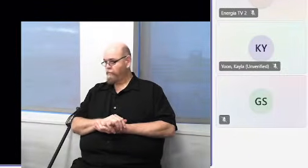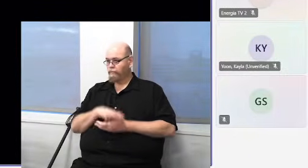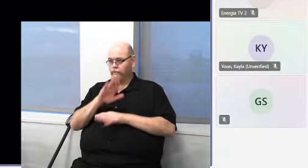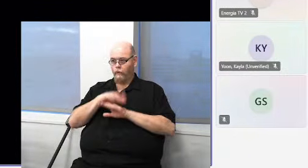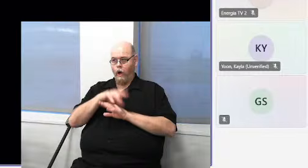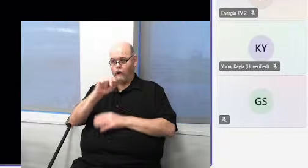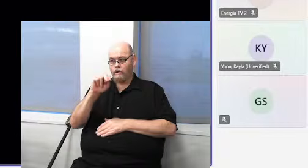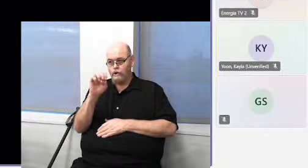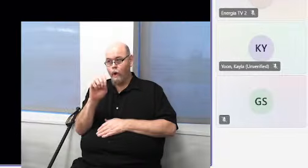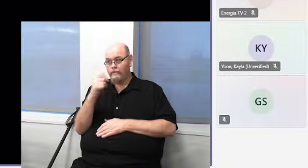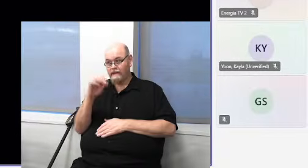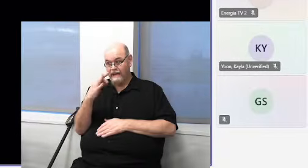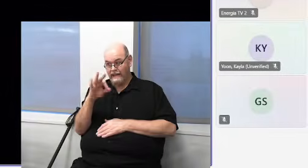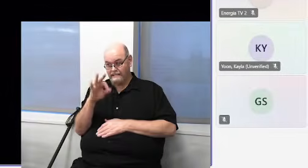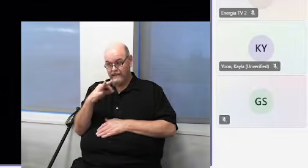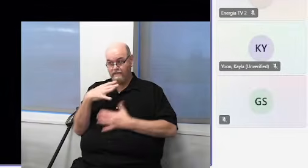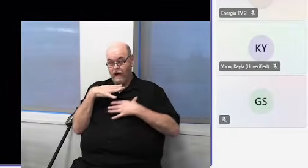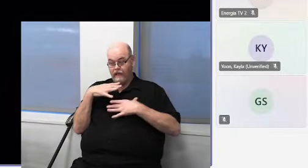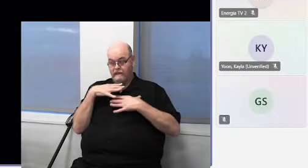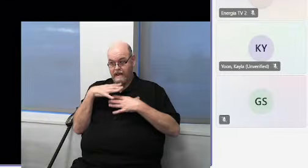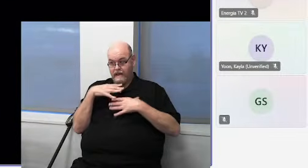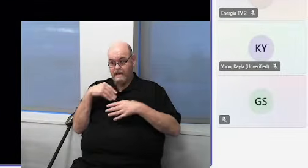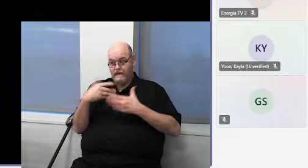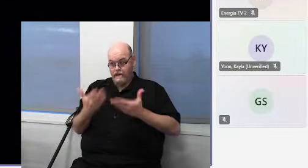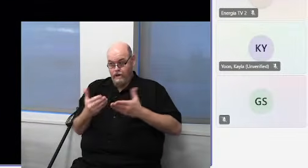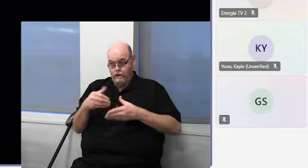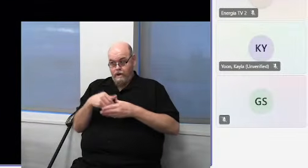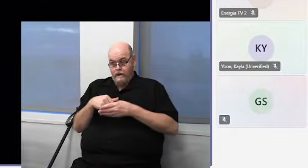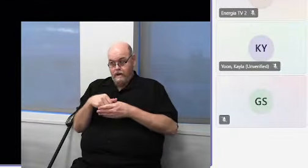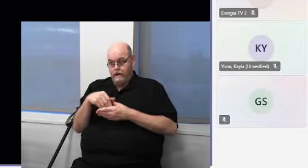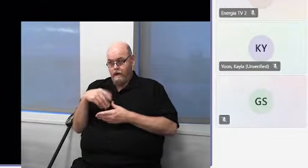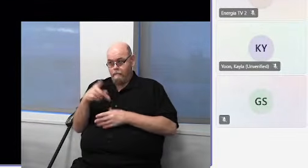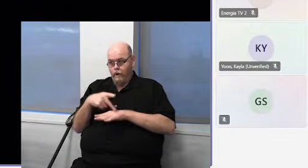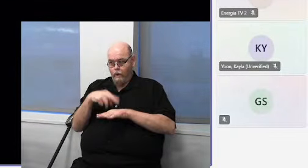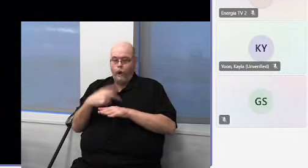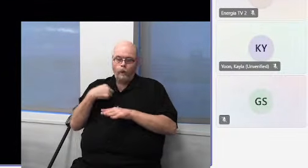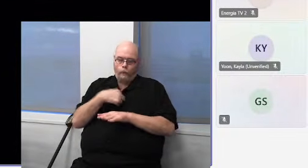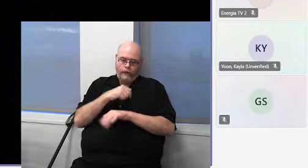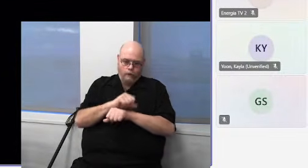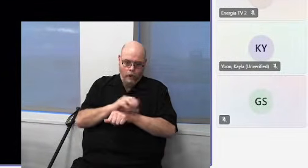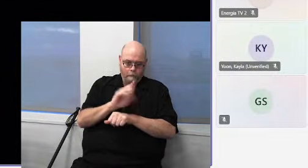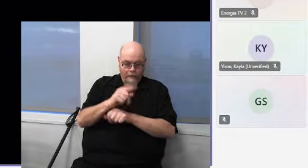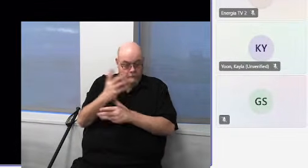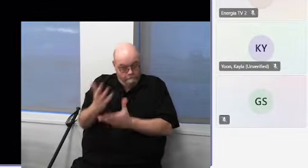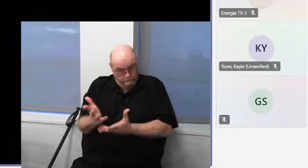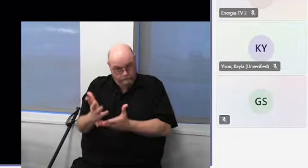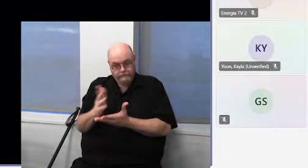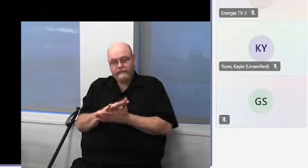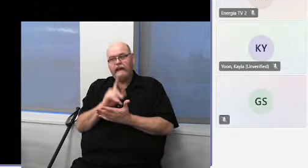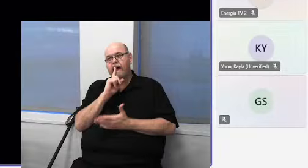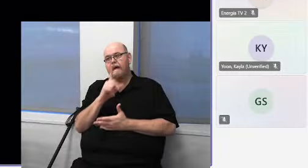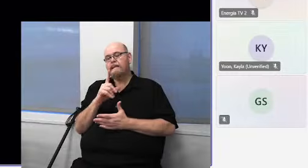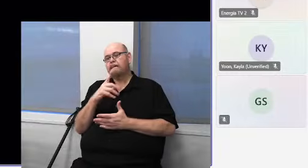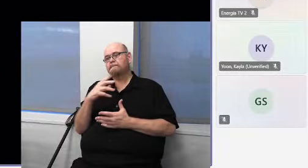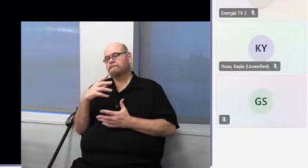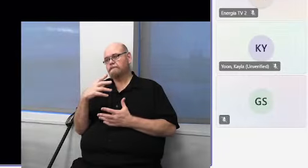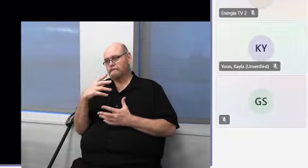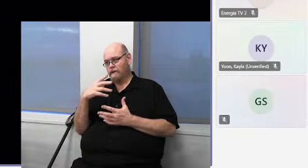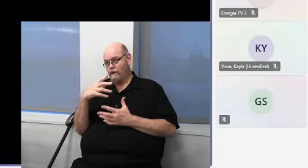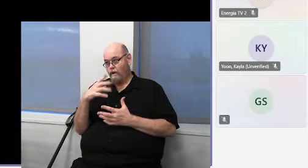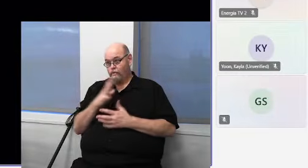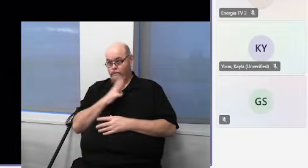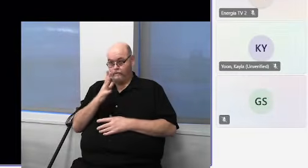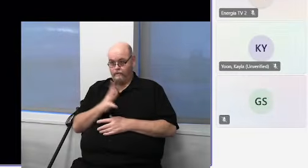Just a note, the 19th, which is Wednesday, it's a holiday in Puerto Rico. I don't know if that's relevant. I mean, we work, but I know that maybe. Well, yeah, it is relevant